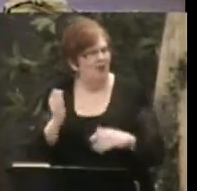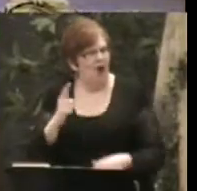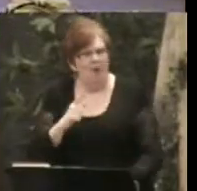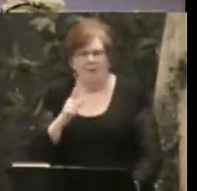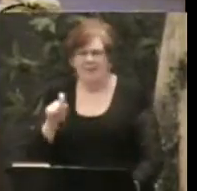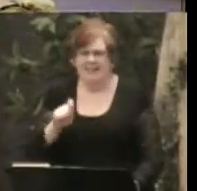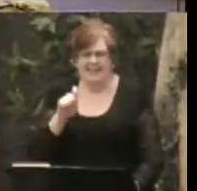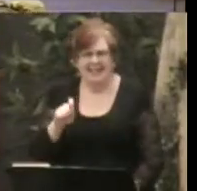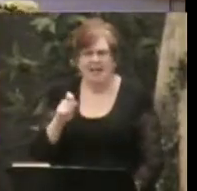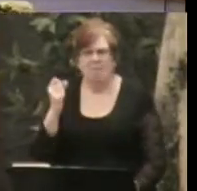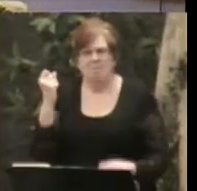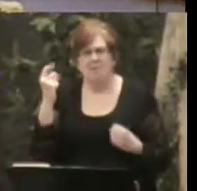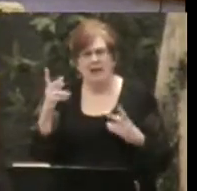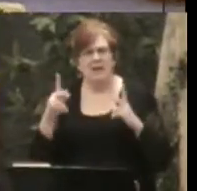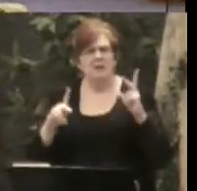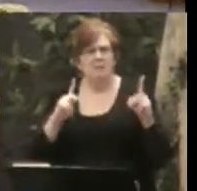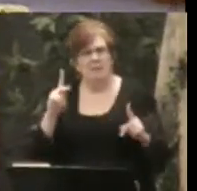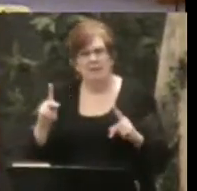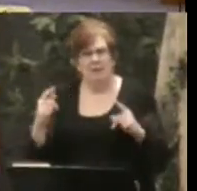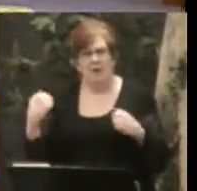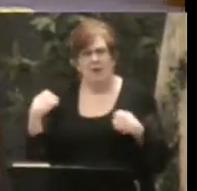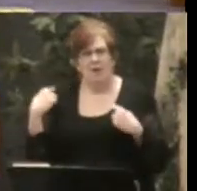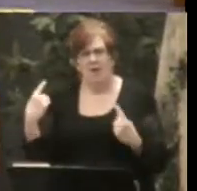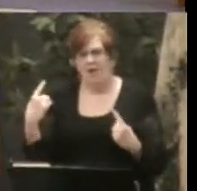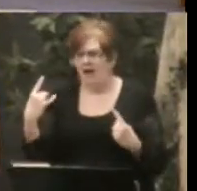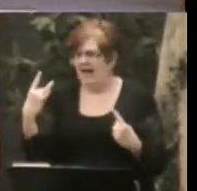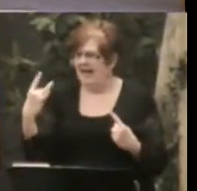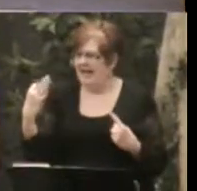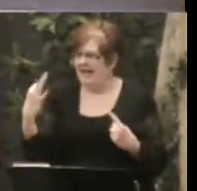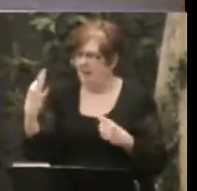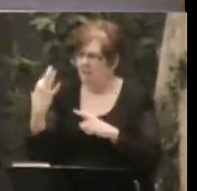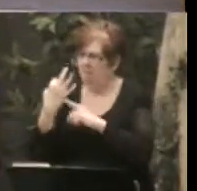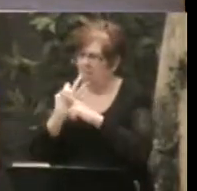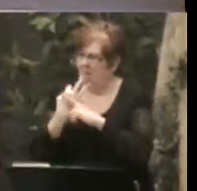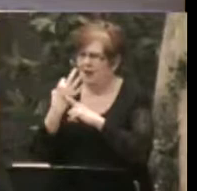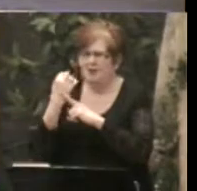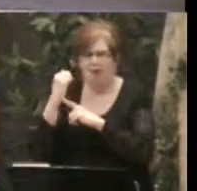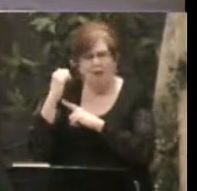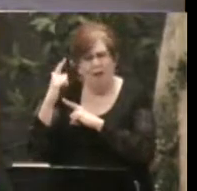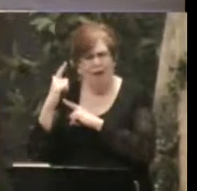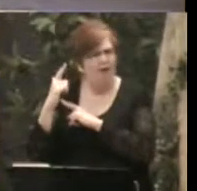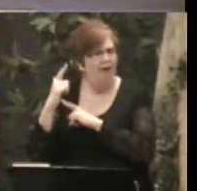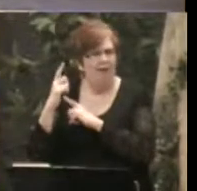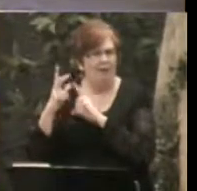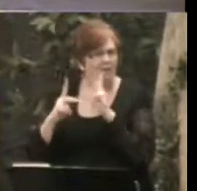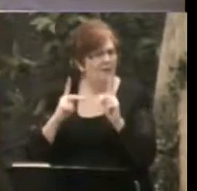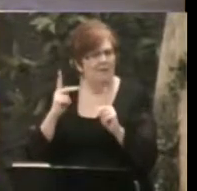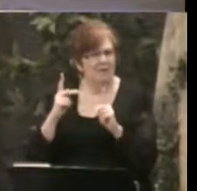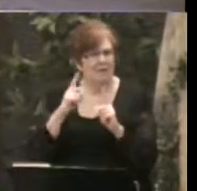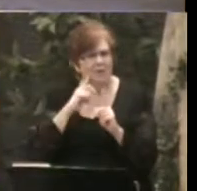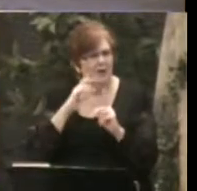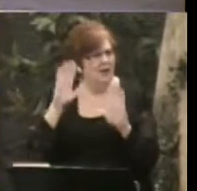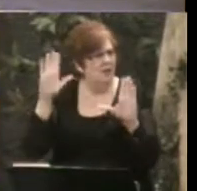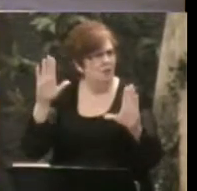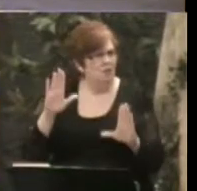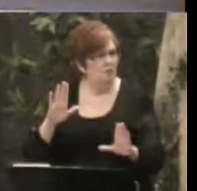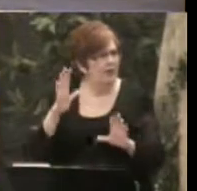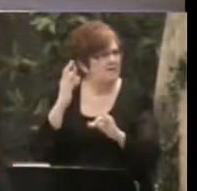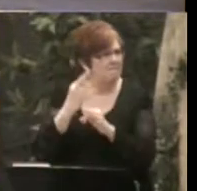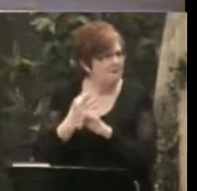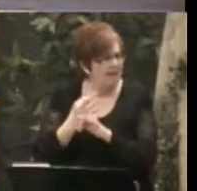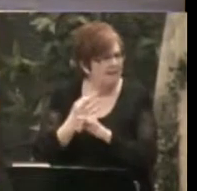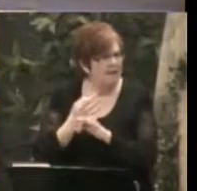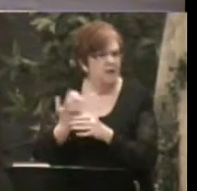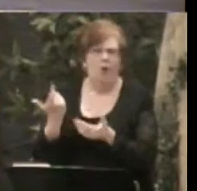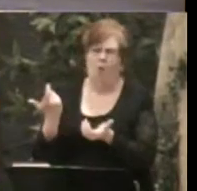person, these many people over the last 8 or 9 months have been people of such faith. They have a